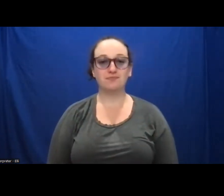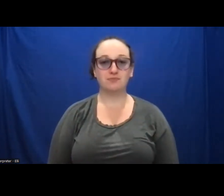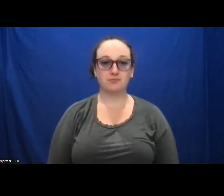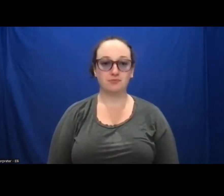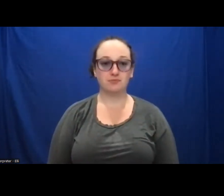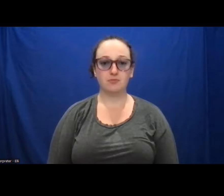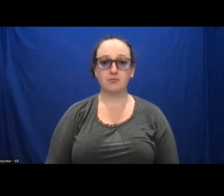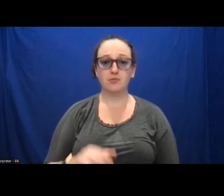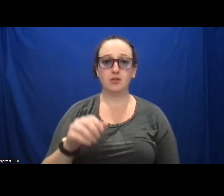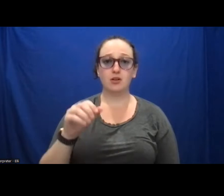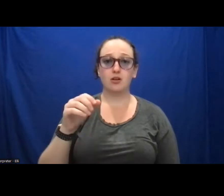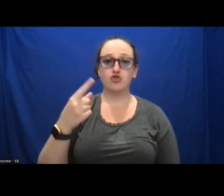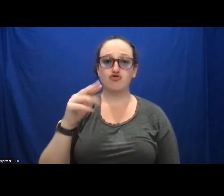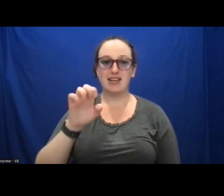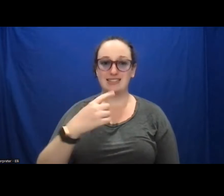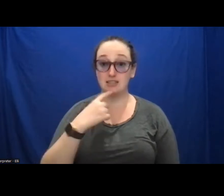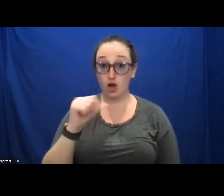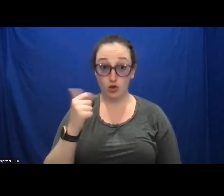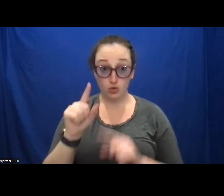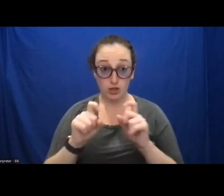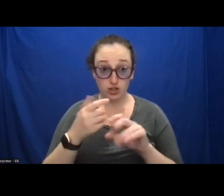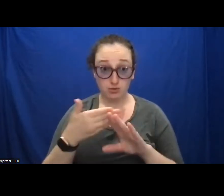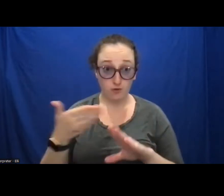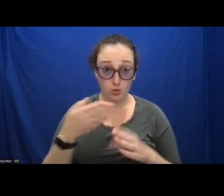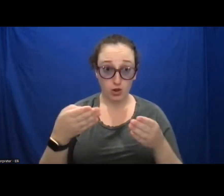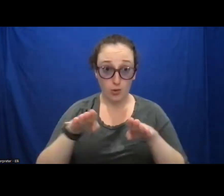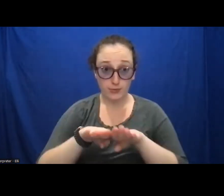Friends, any other questions before we close up?